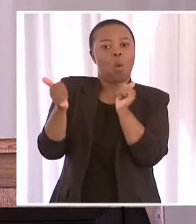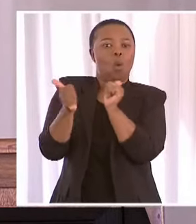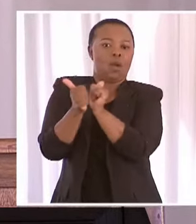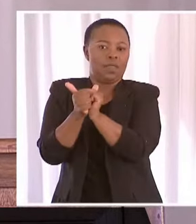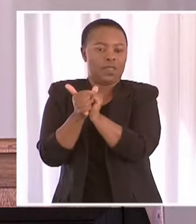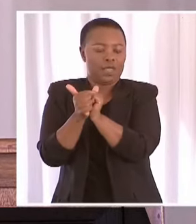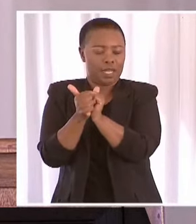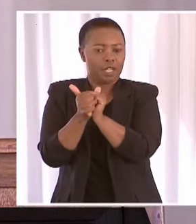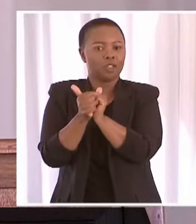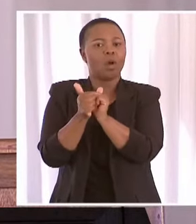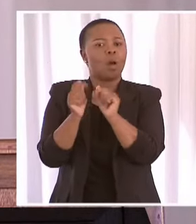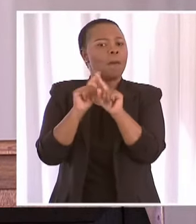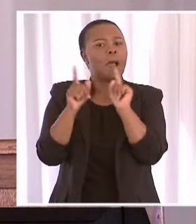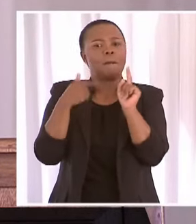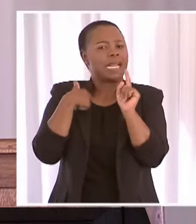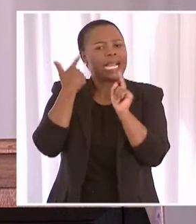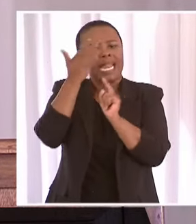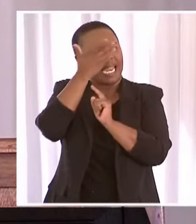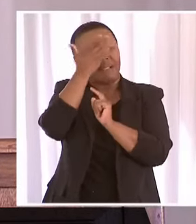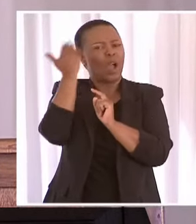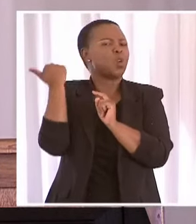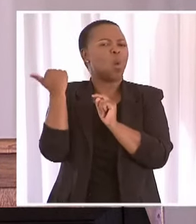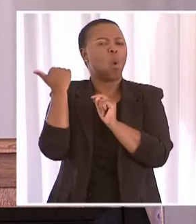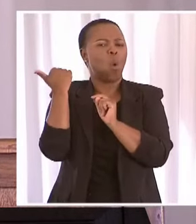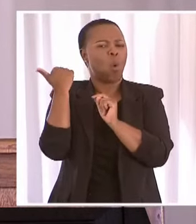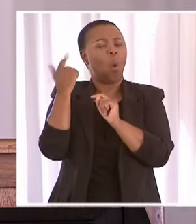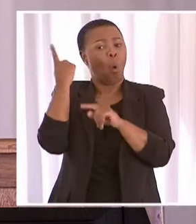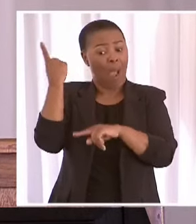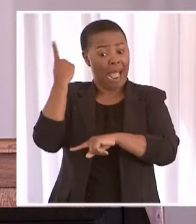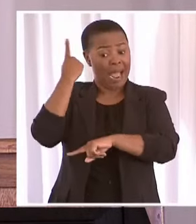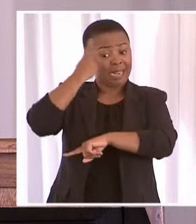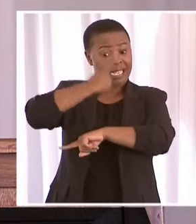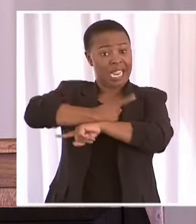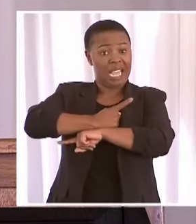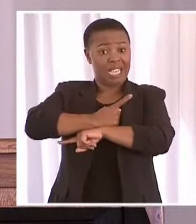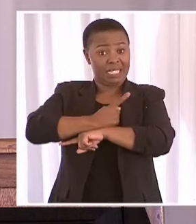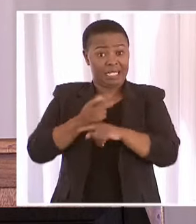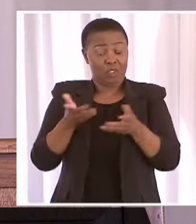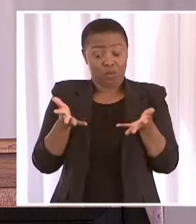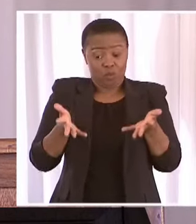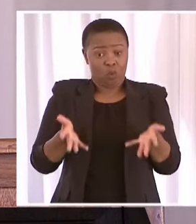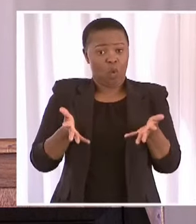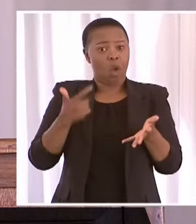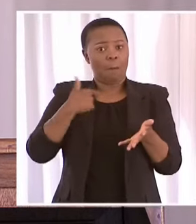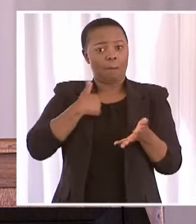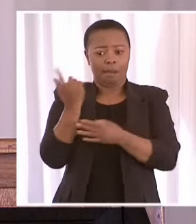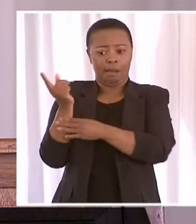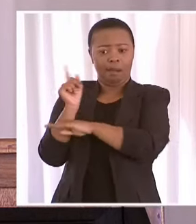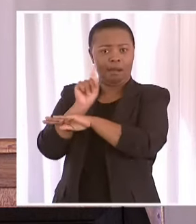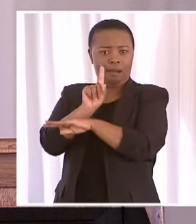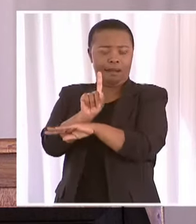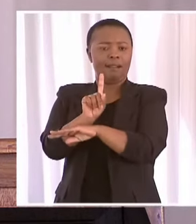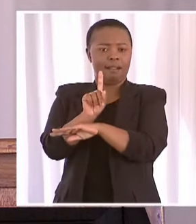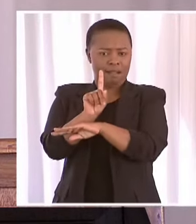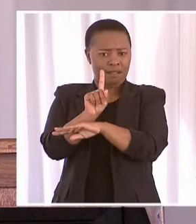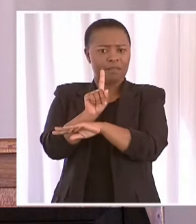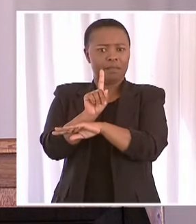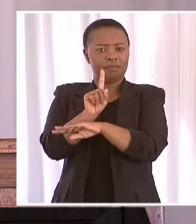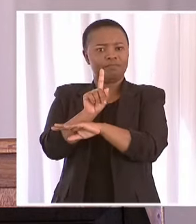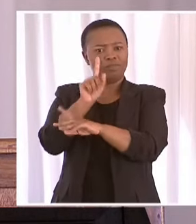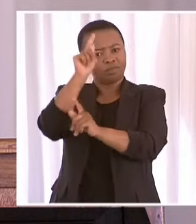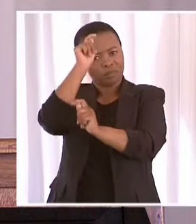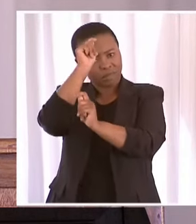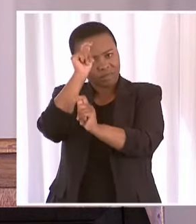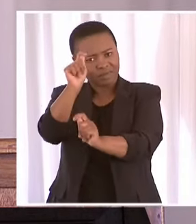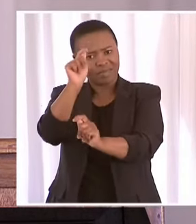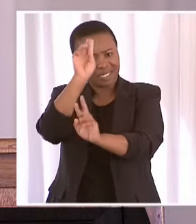Little did I know that on a day like this, I will be standing here to pay